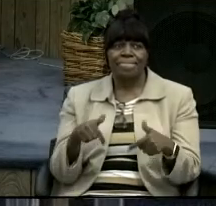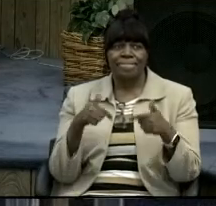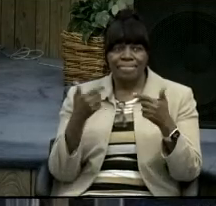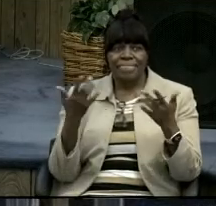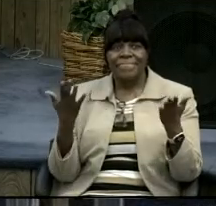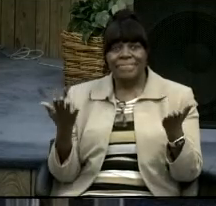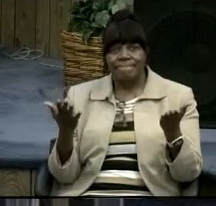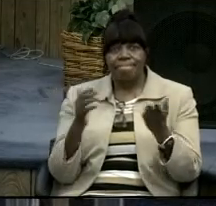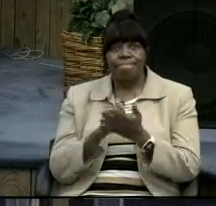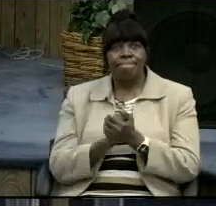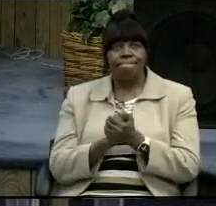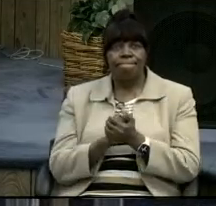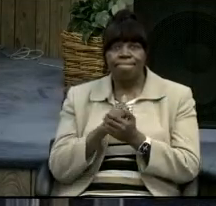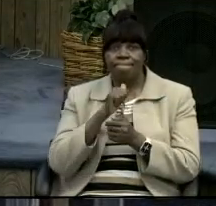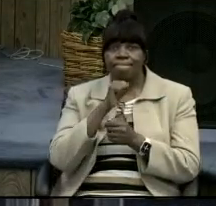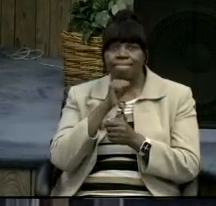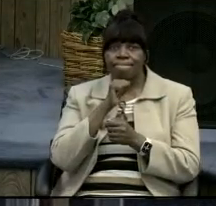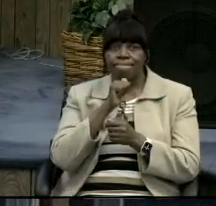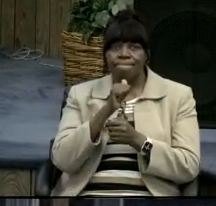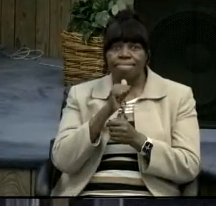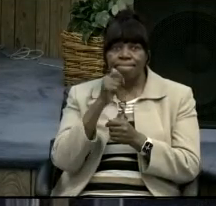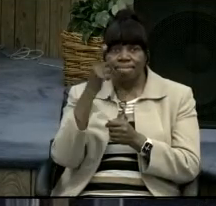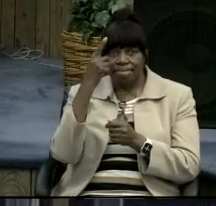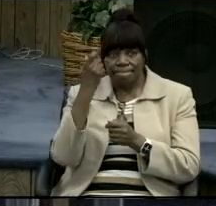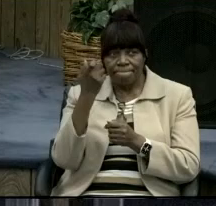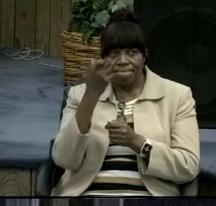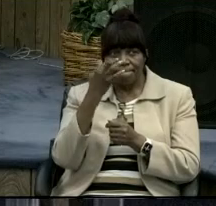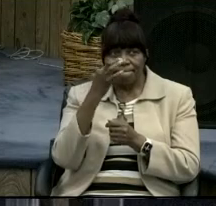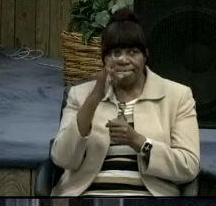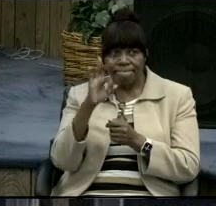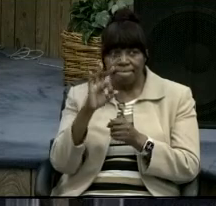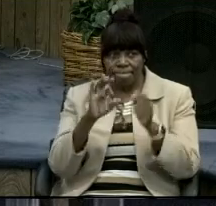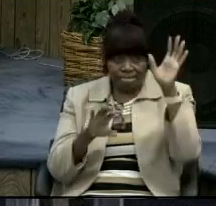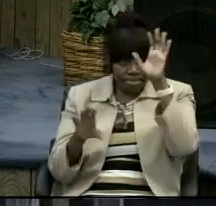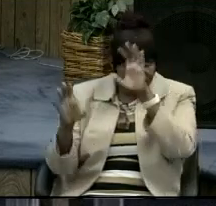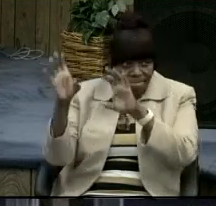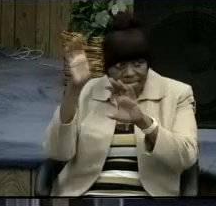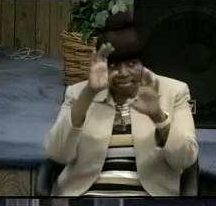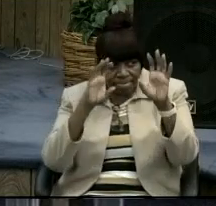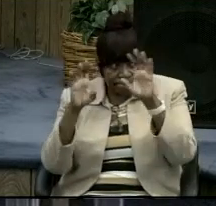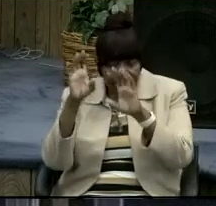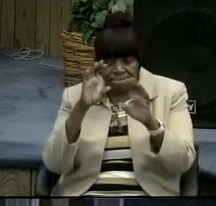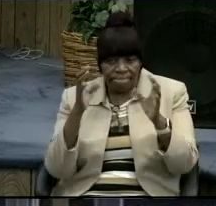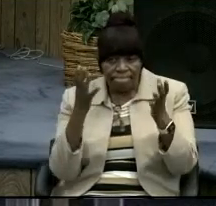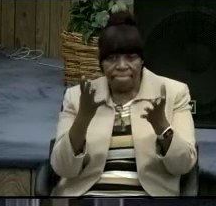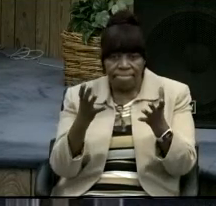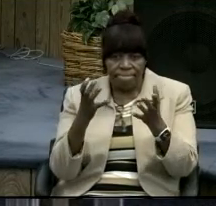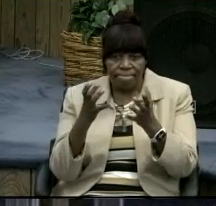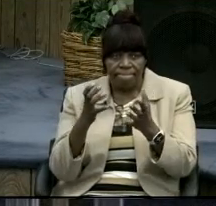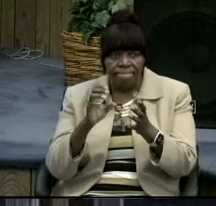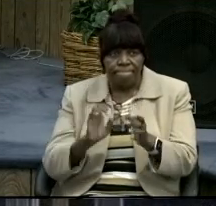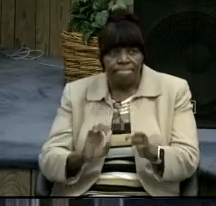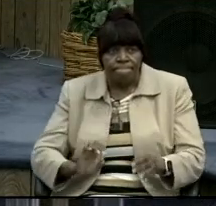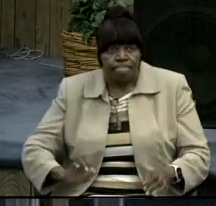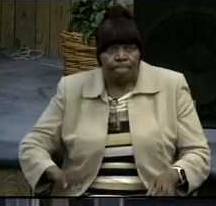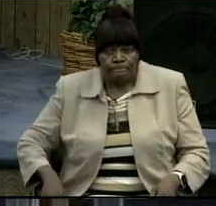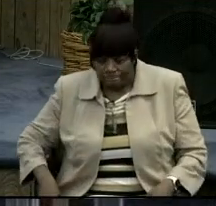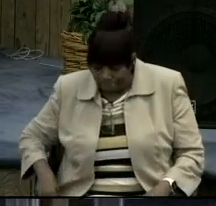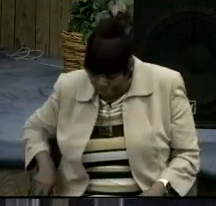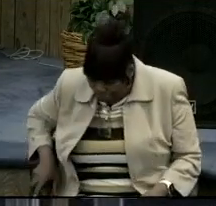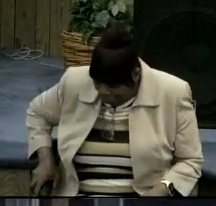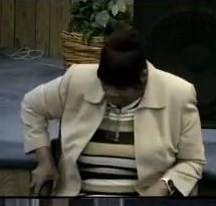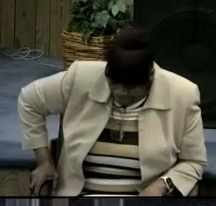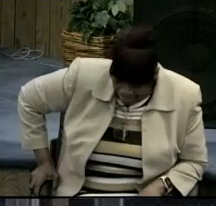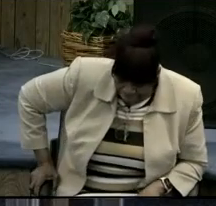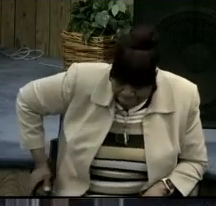right. So we're not live because of the storm. So if you want friends and family to see the service, you're going